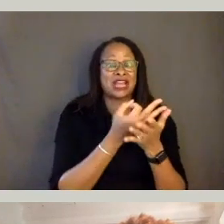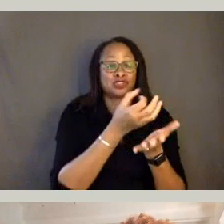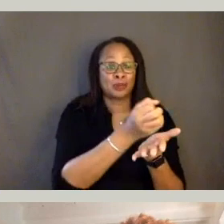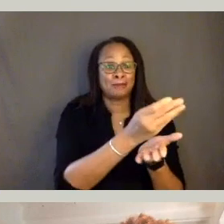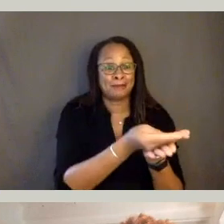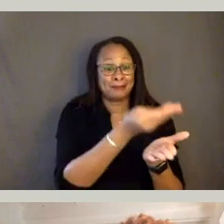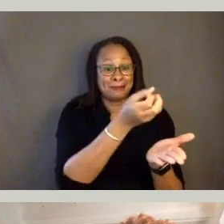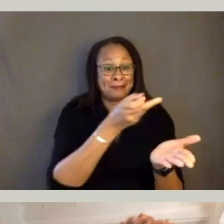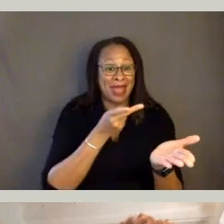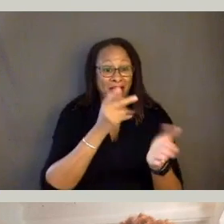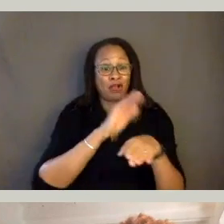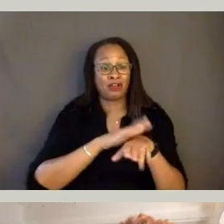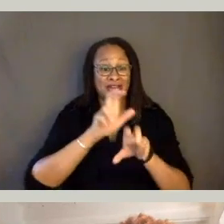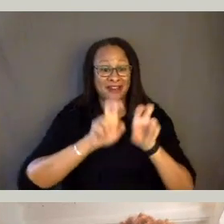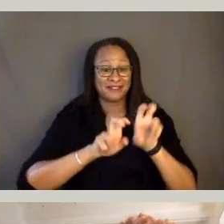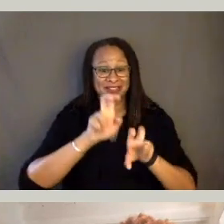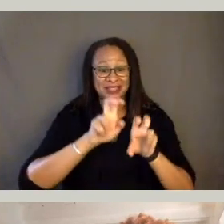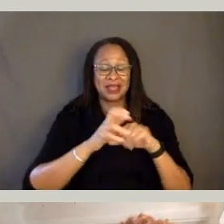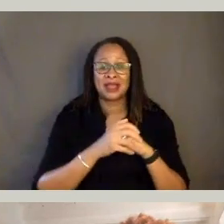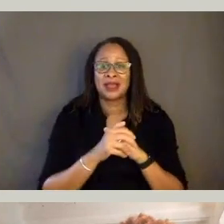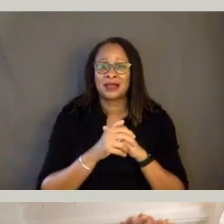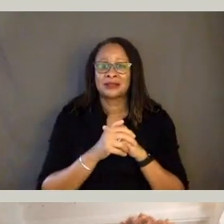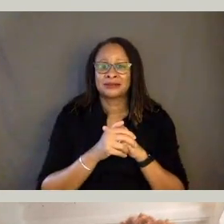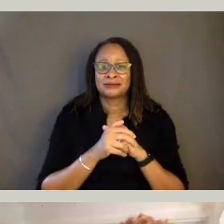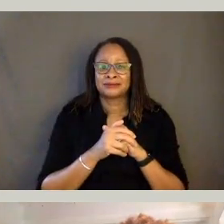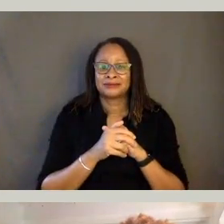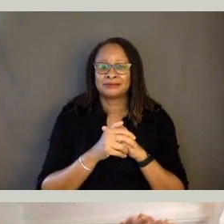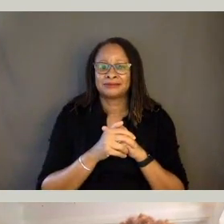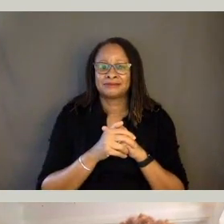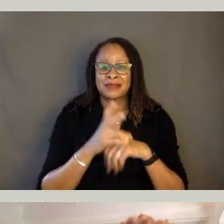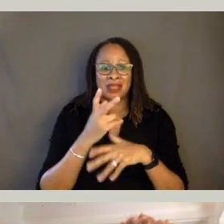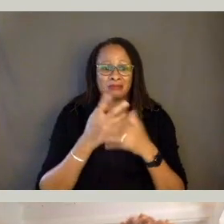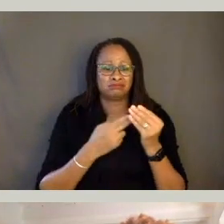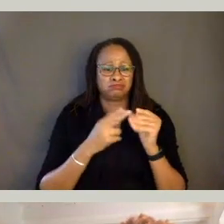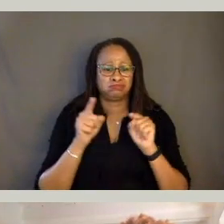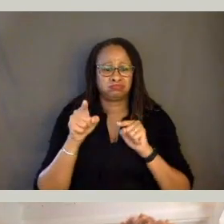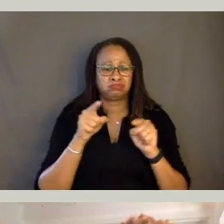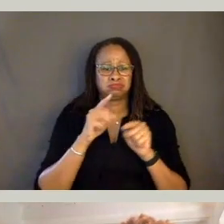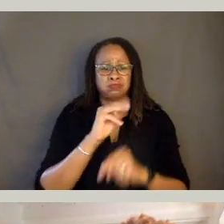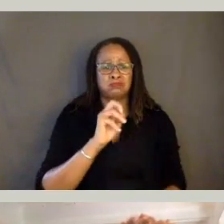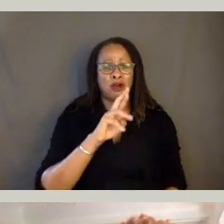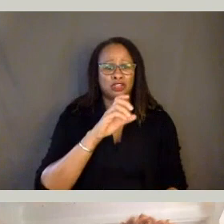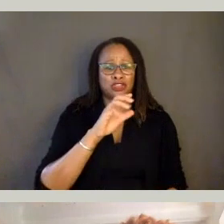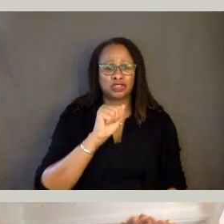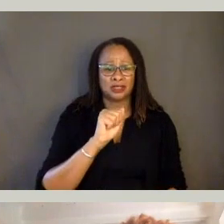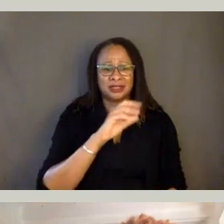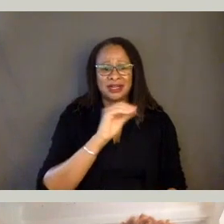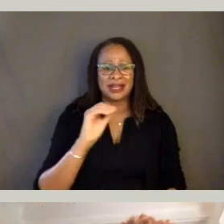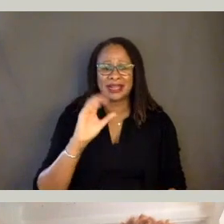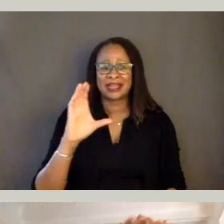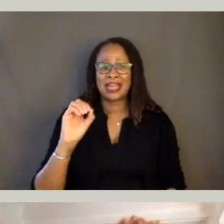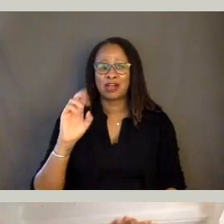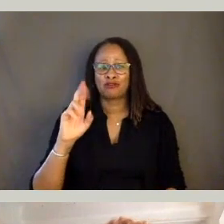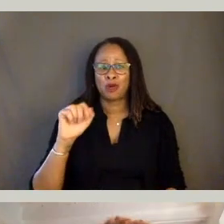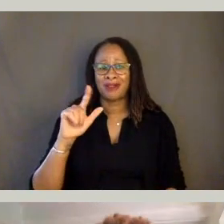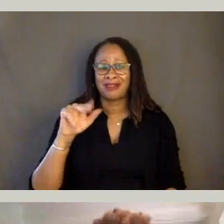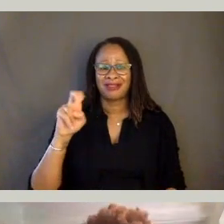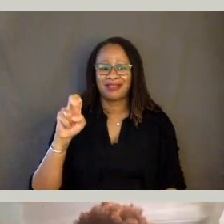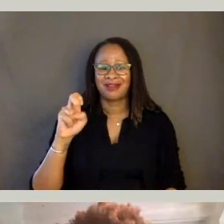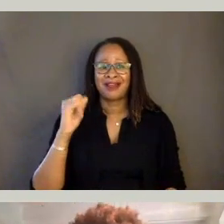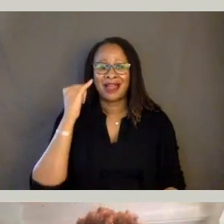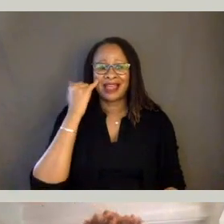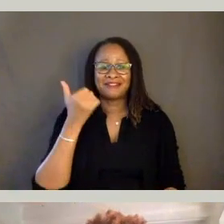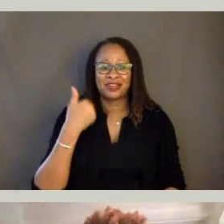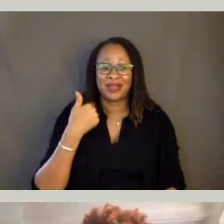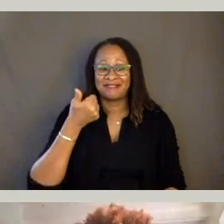And, you know, I'd like to put that both either to Marcia and to Caroline, if either of you